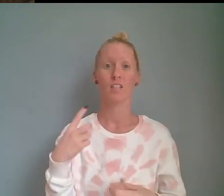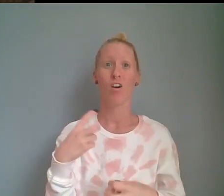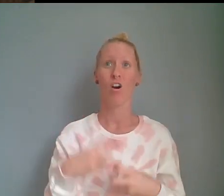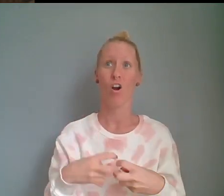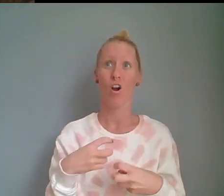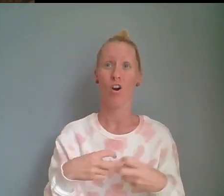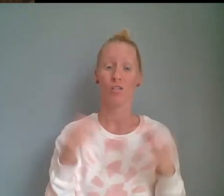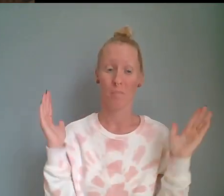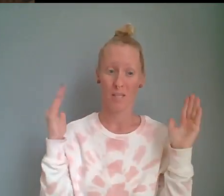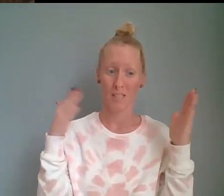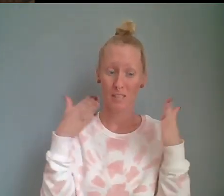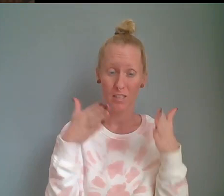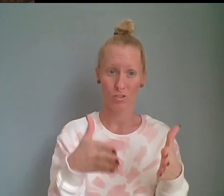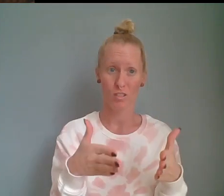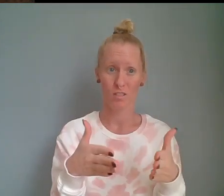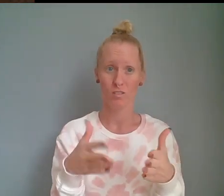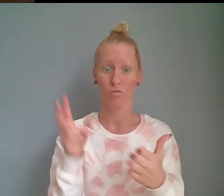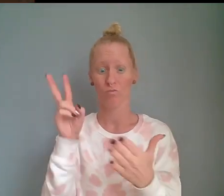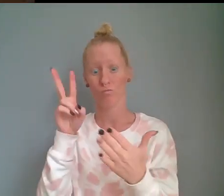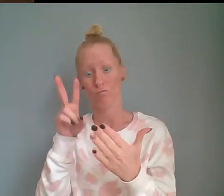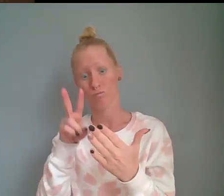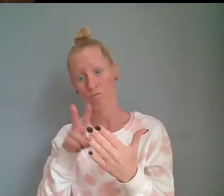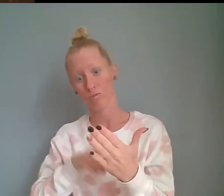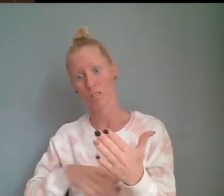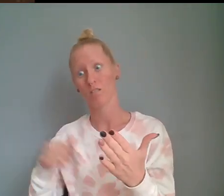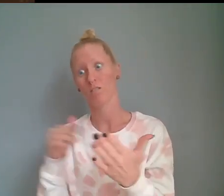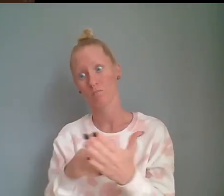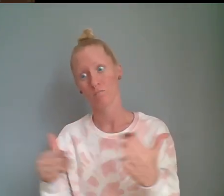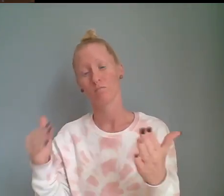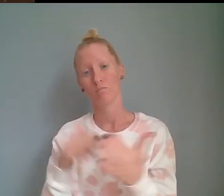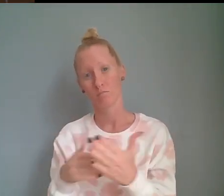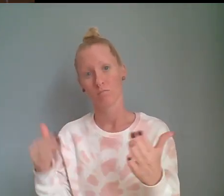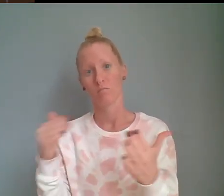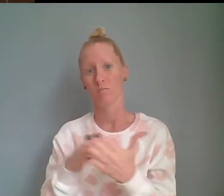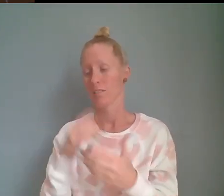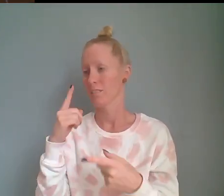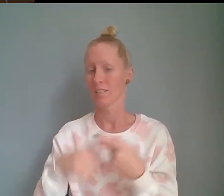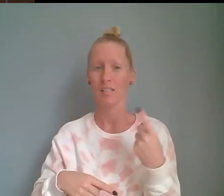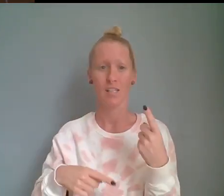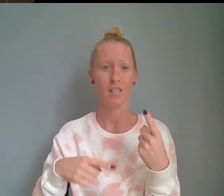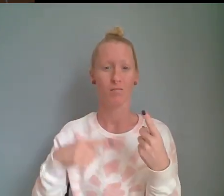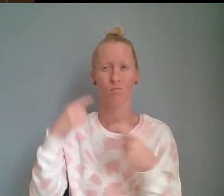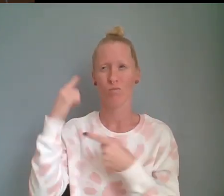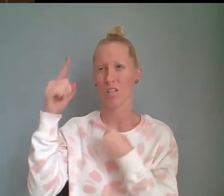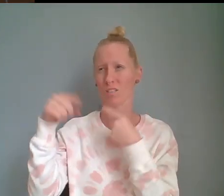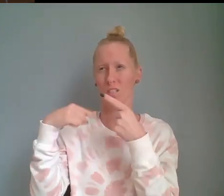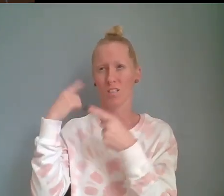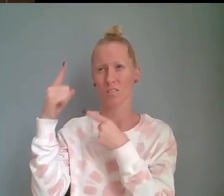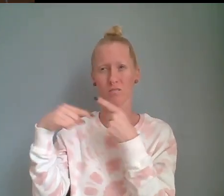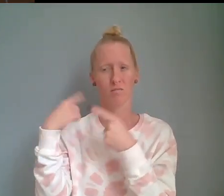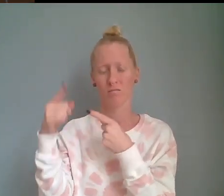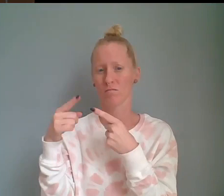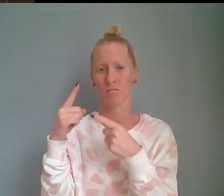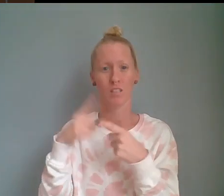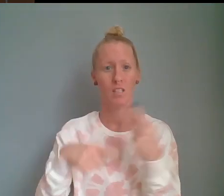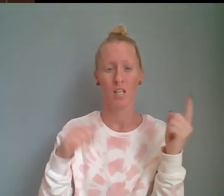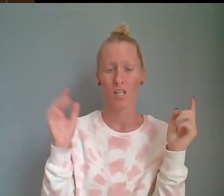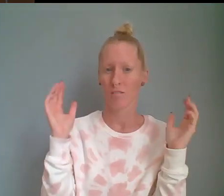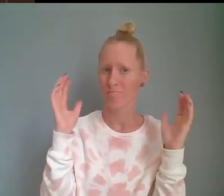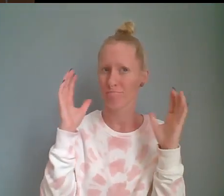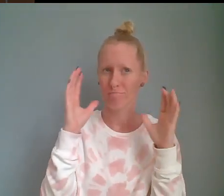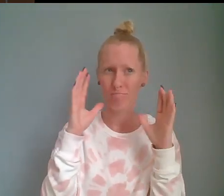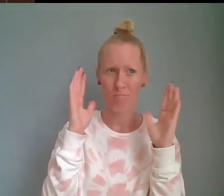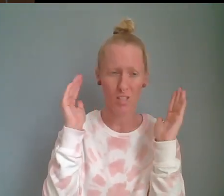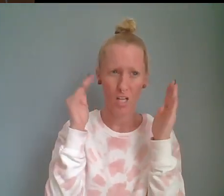pay attention. You'll read a passage over and over again, and you just can't process it at all. You can't concentrate